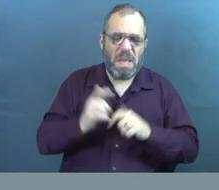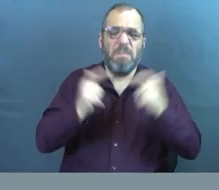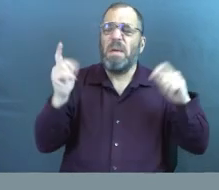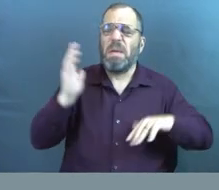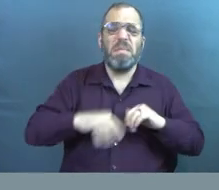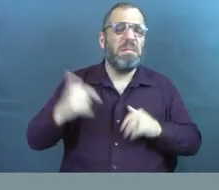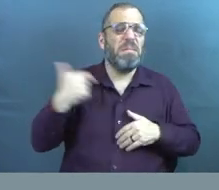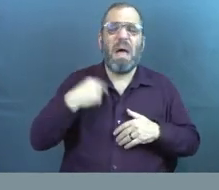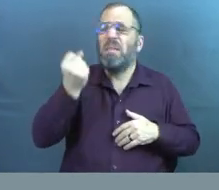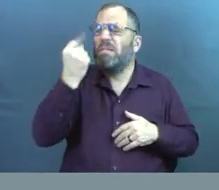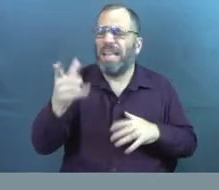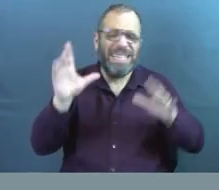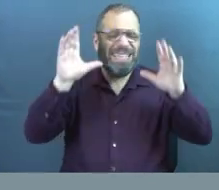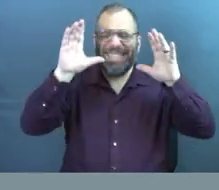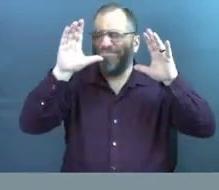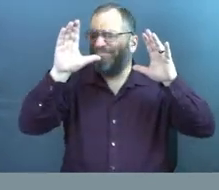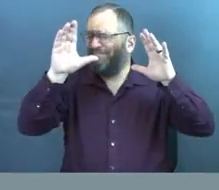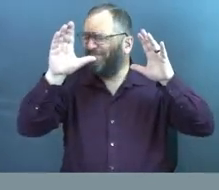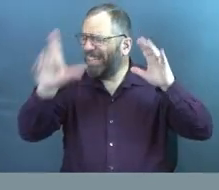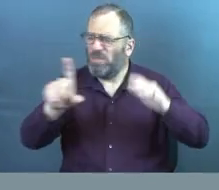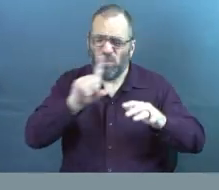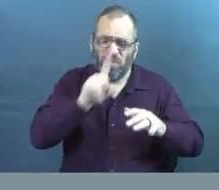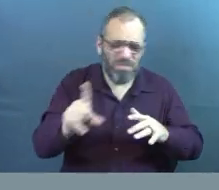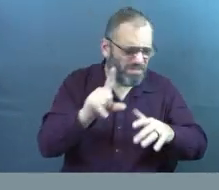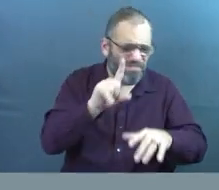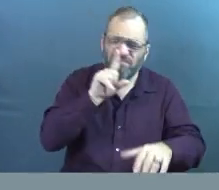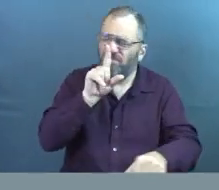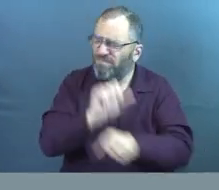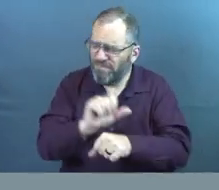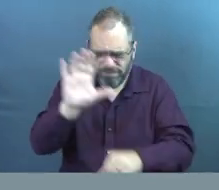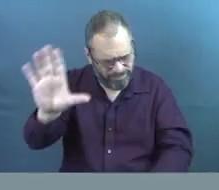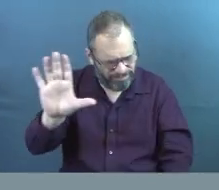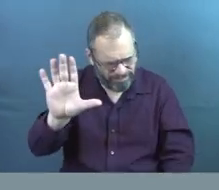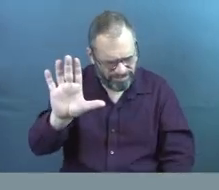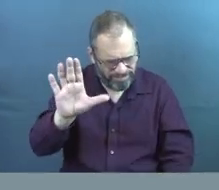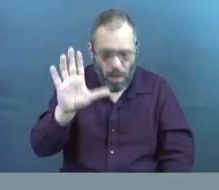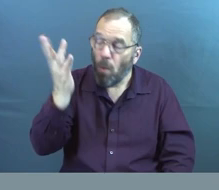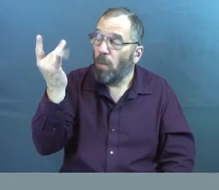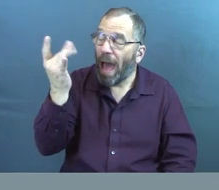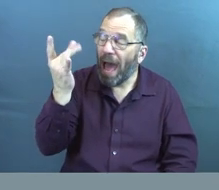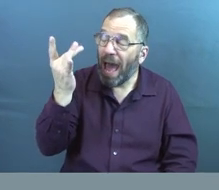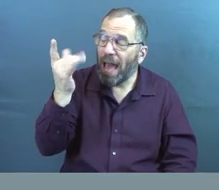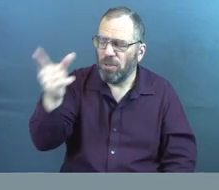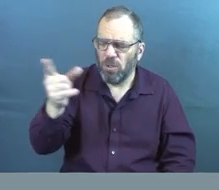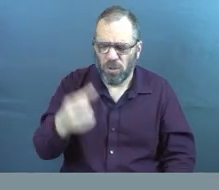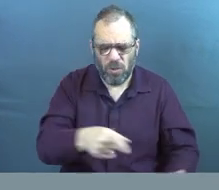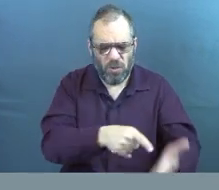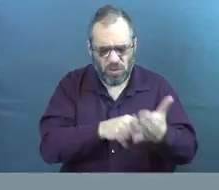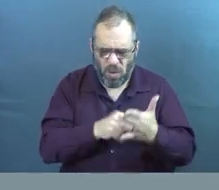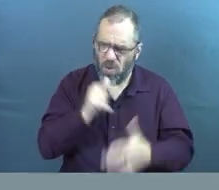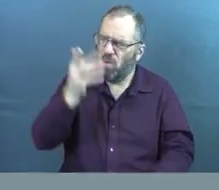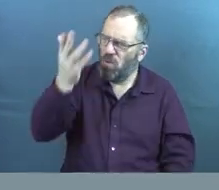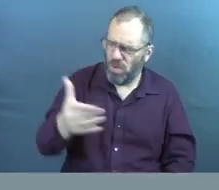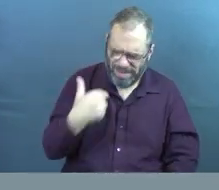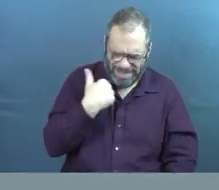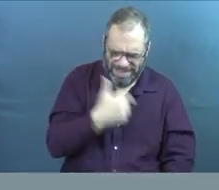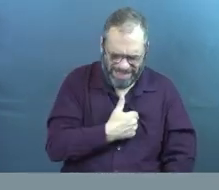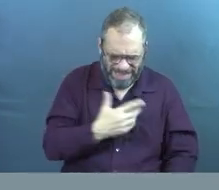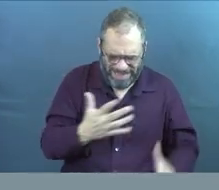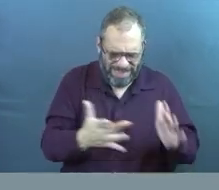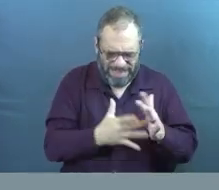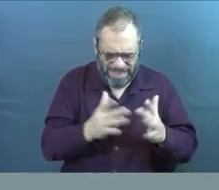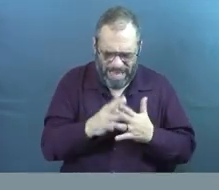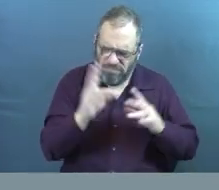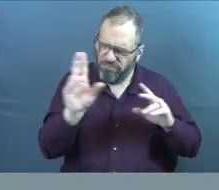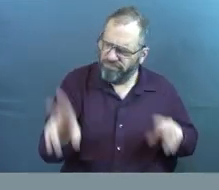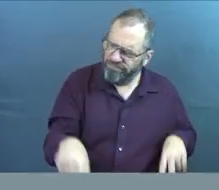Bigger than we'll ever understand, Lord. It's the reality of it, Lord. And that's okay. Because at the same time, you're revealing more of who you are to us, Jesus. And we can